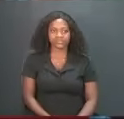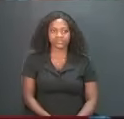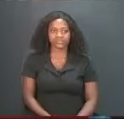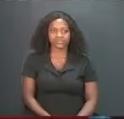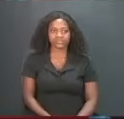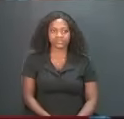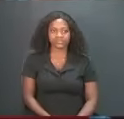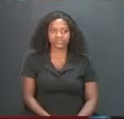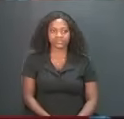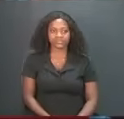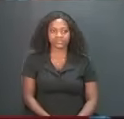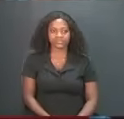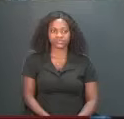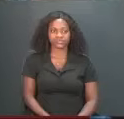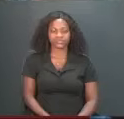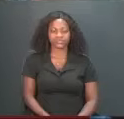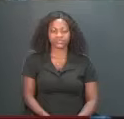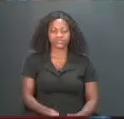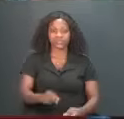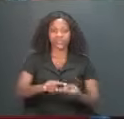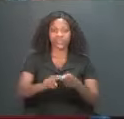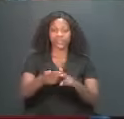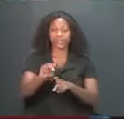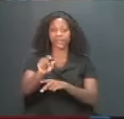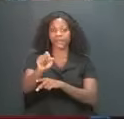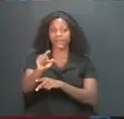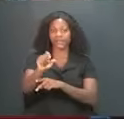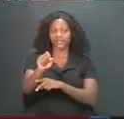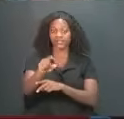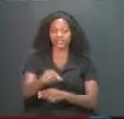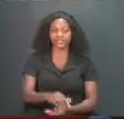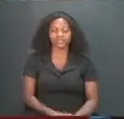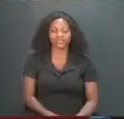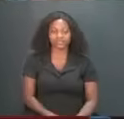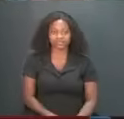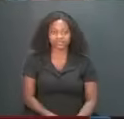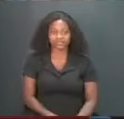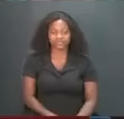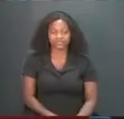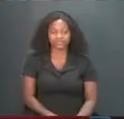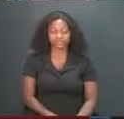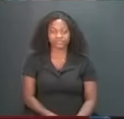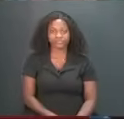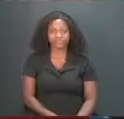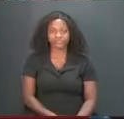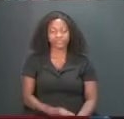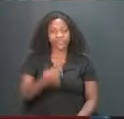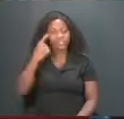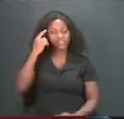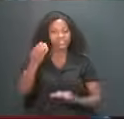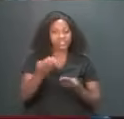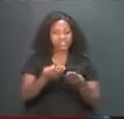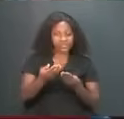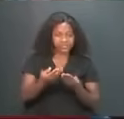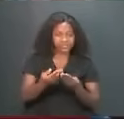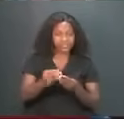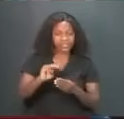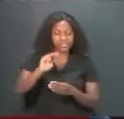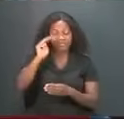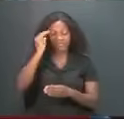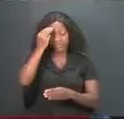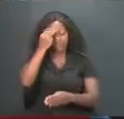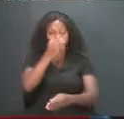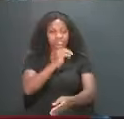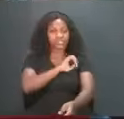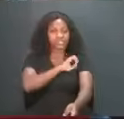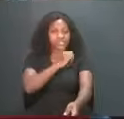Mr. Speaker, we will take item number 11. The allocation for the services of the Ministry of Energy and Green